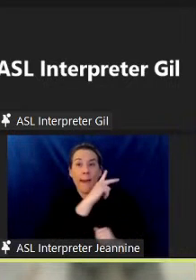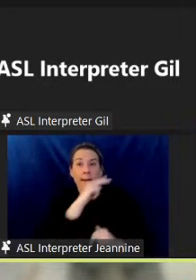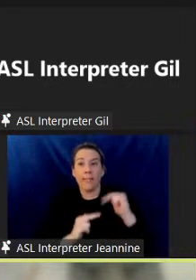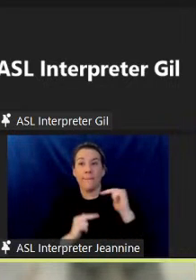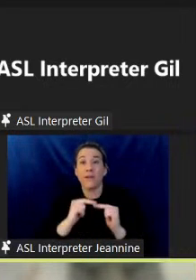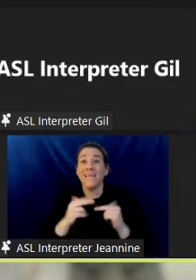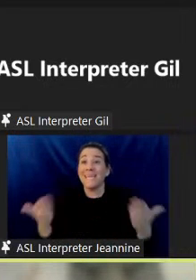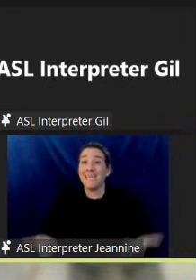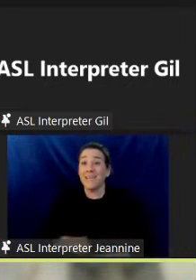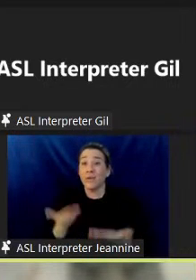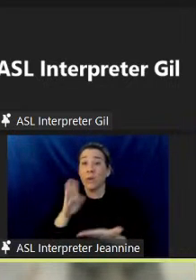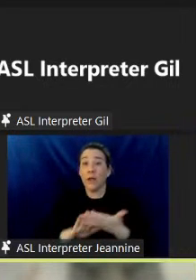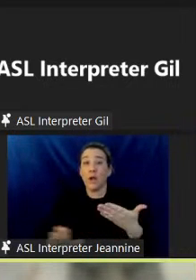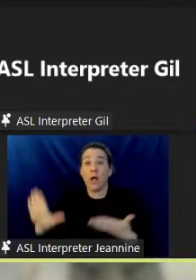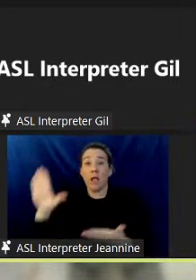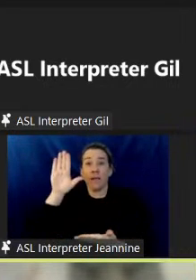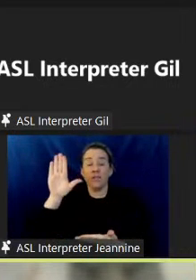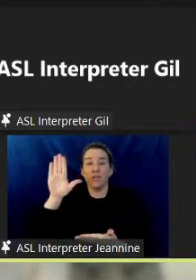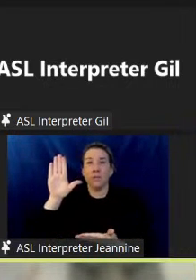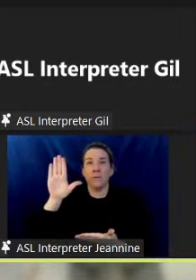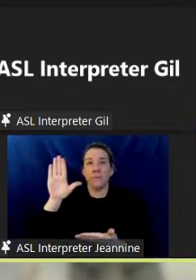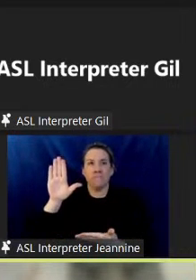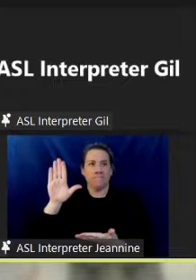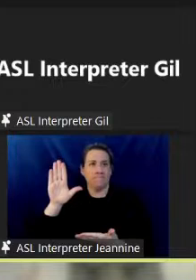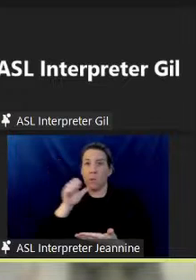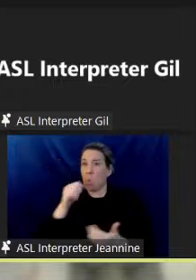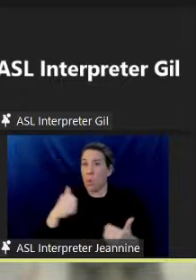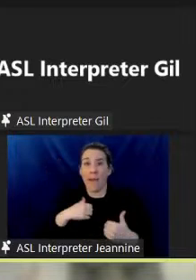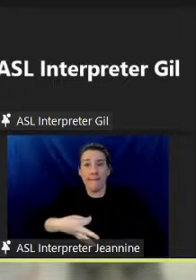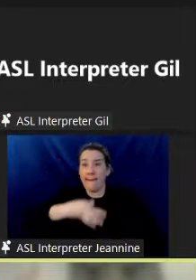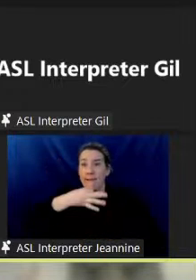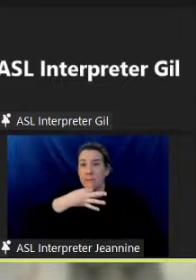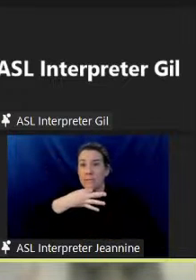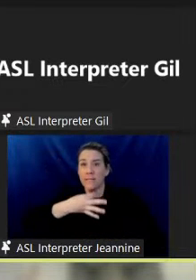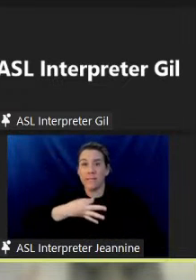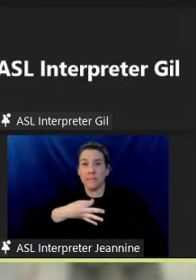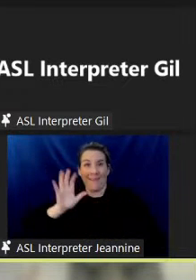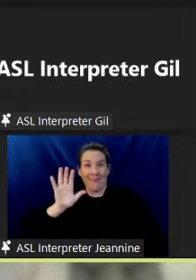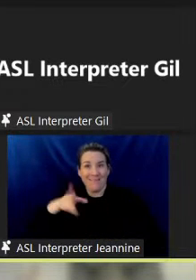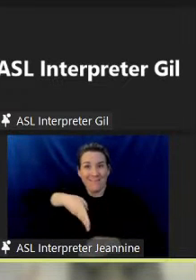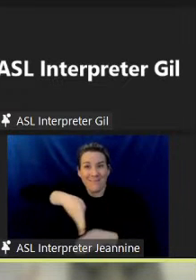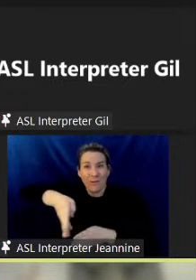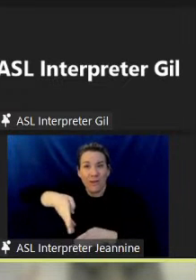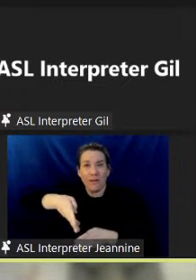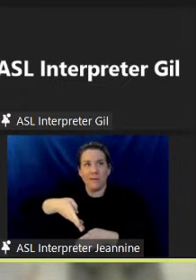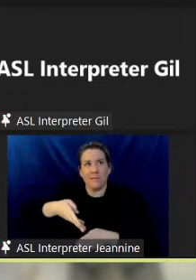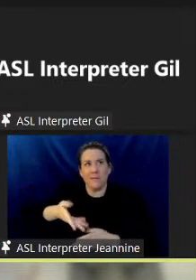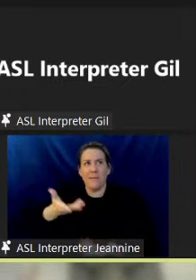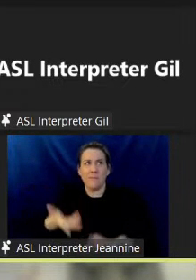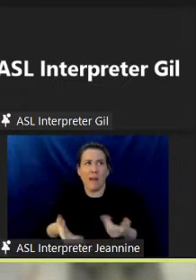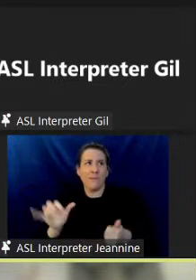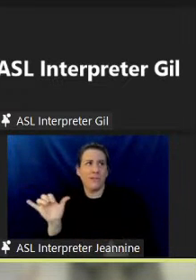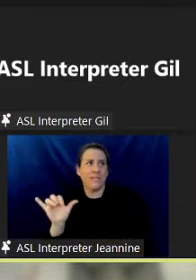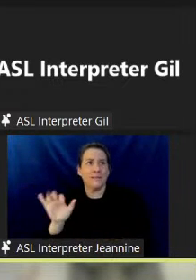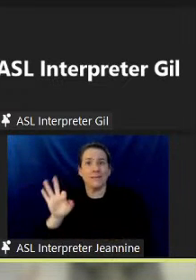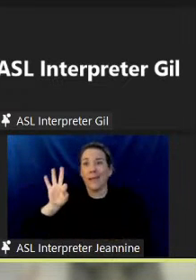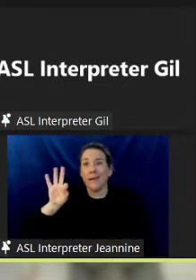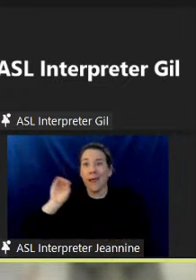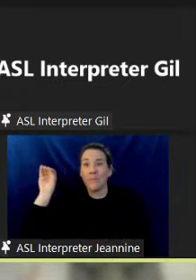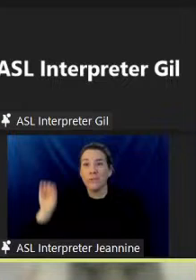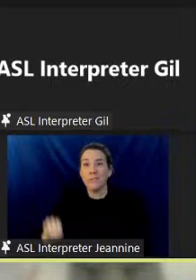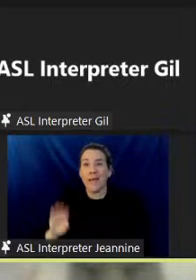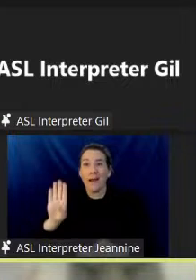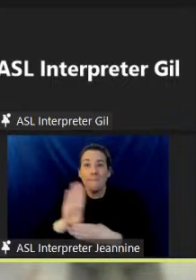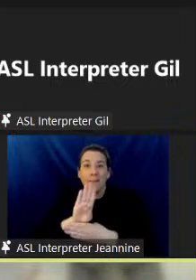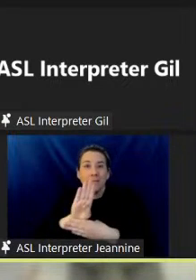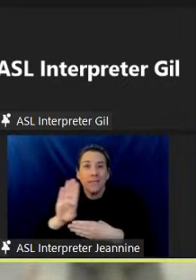college do not have the expertise in that area, just like, probably 90% of businesses